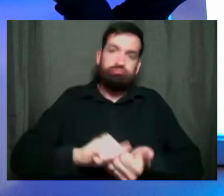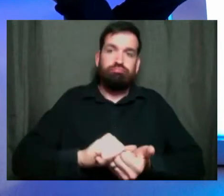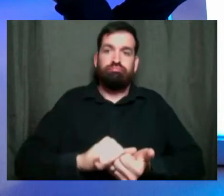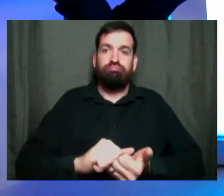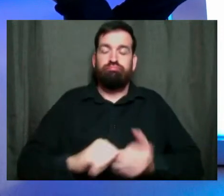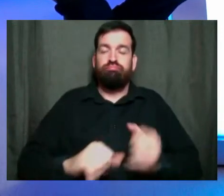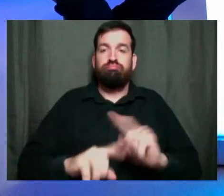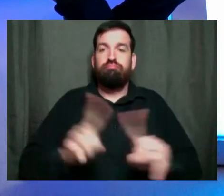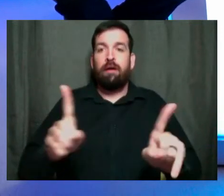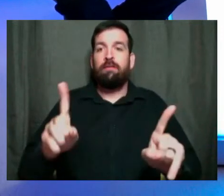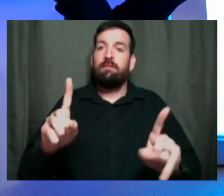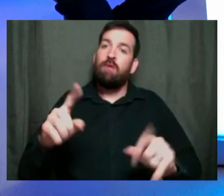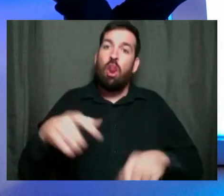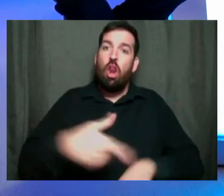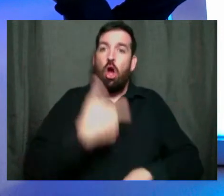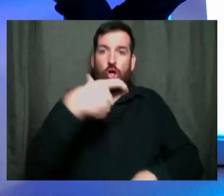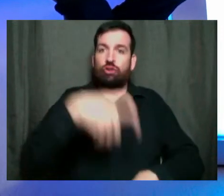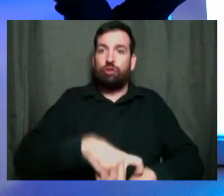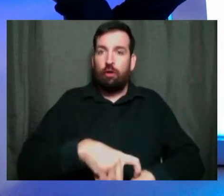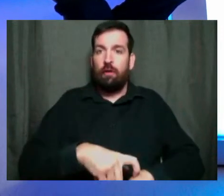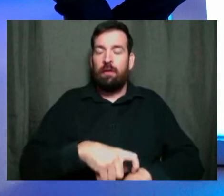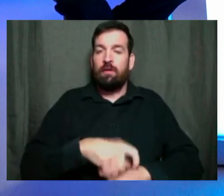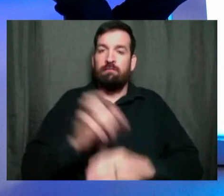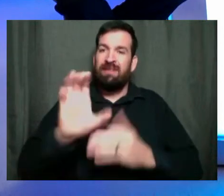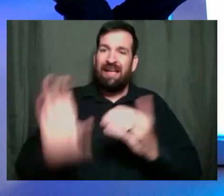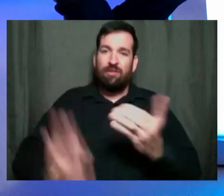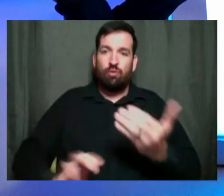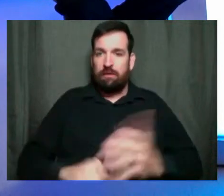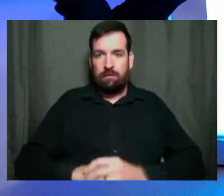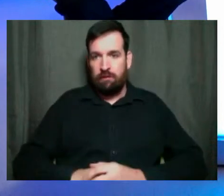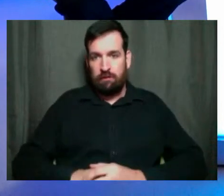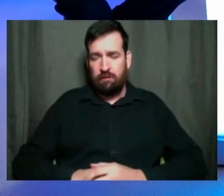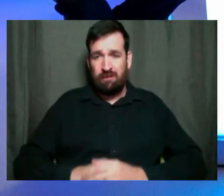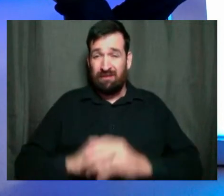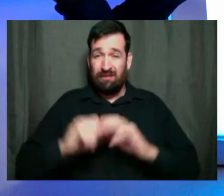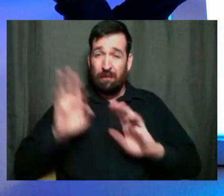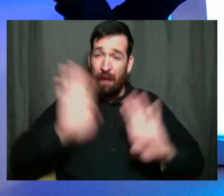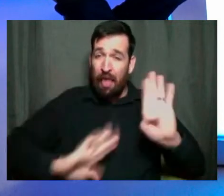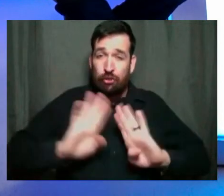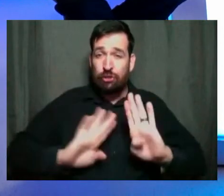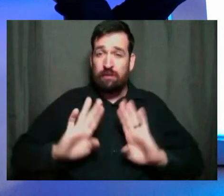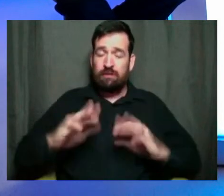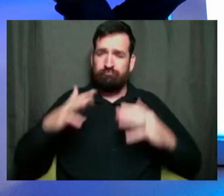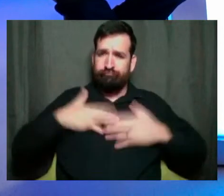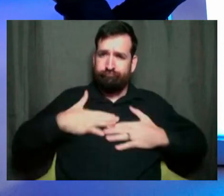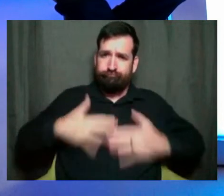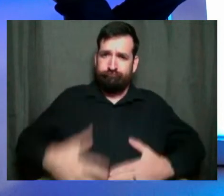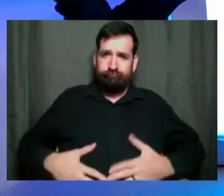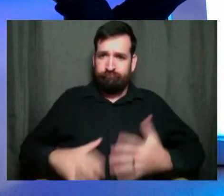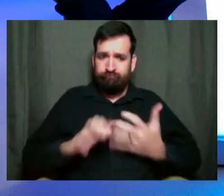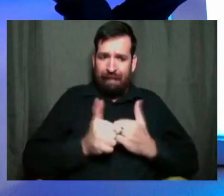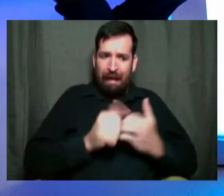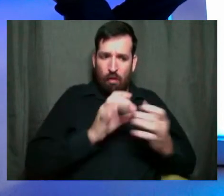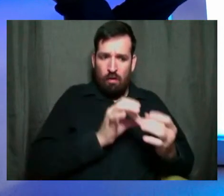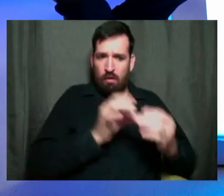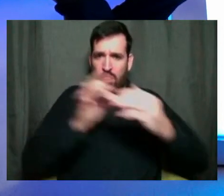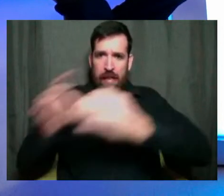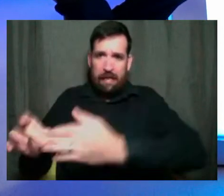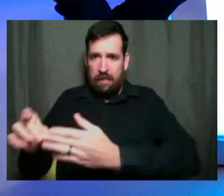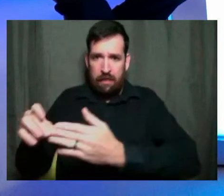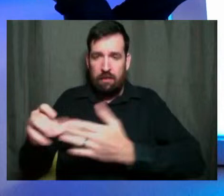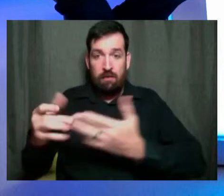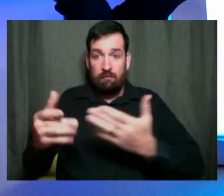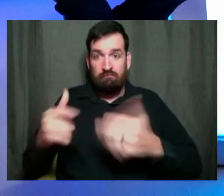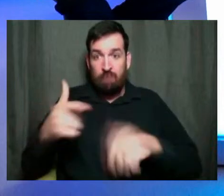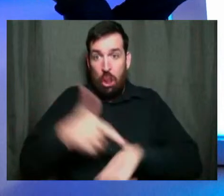long-term consequence. We don't really know the biology, the physiology, how that leads to that. Long-term also, there's even